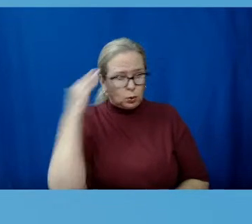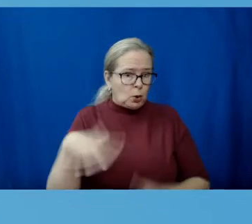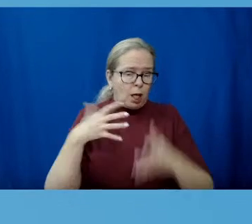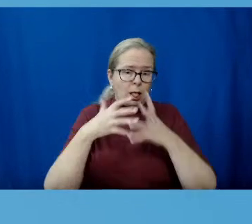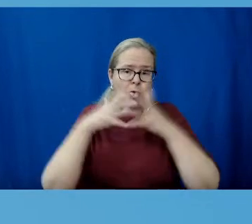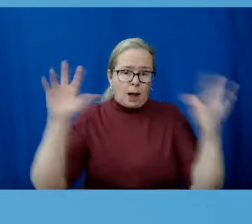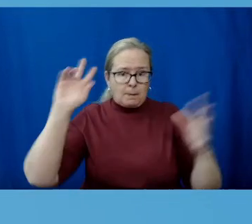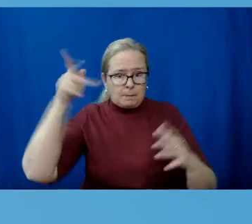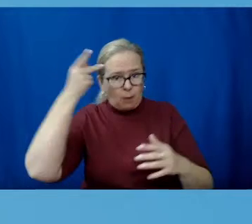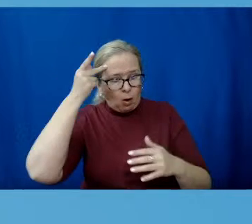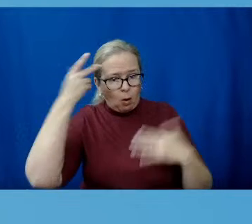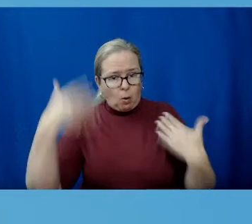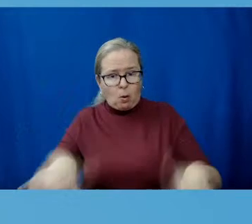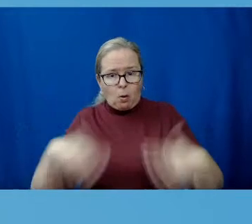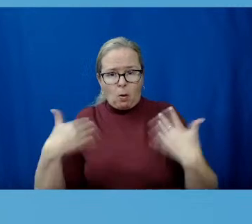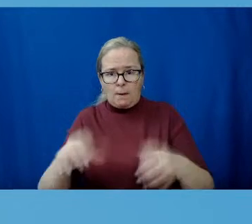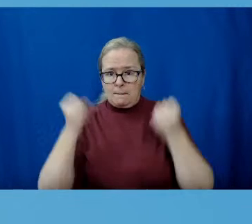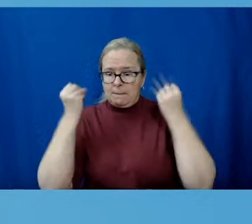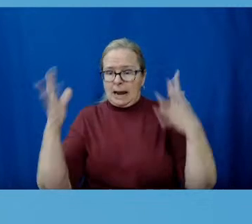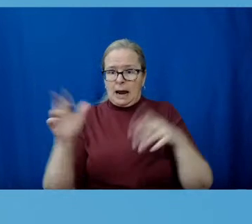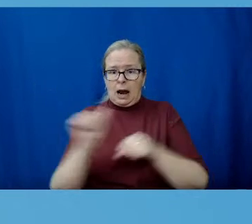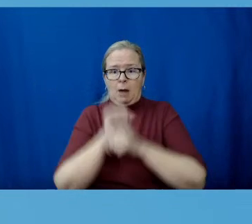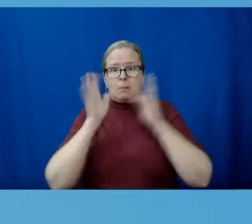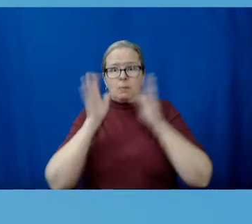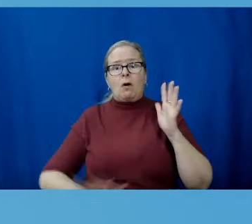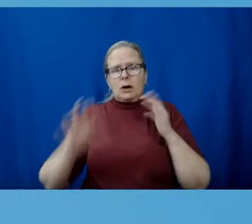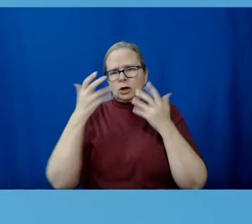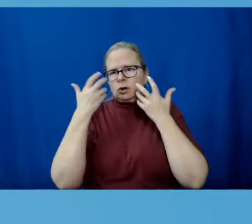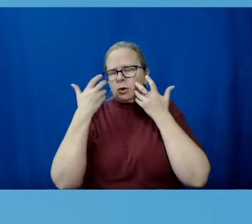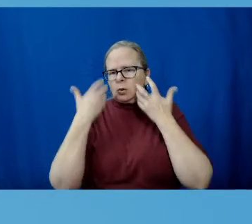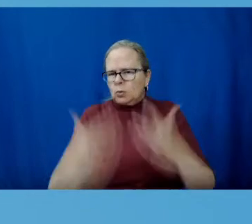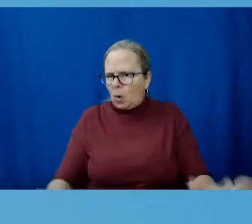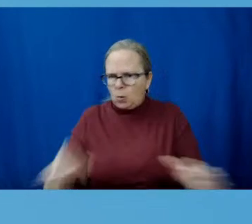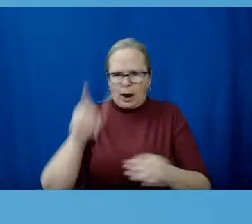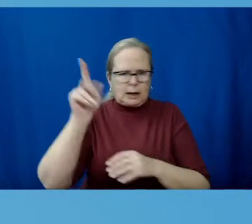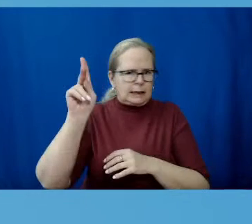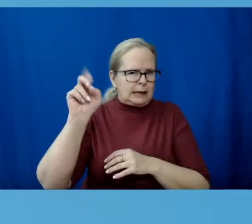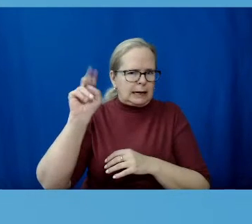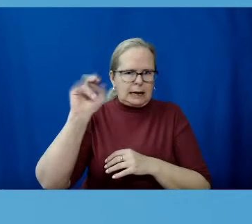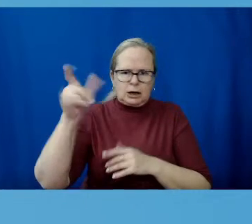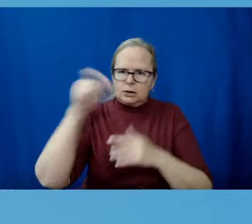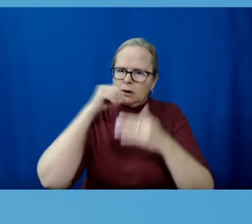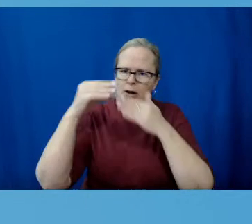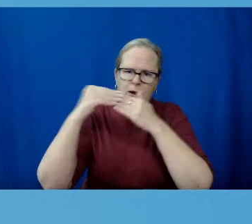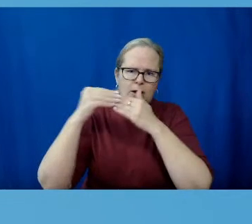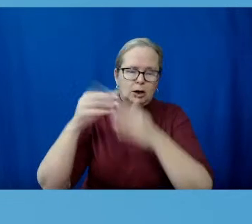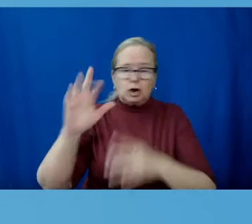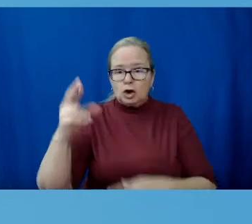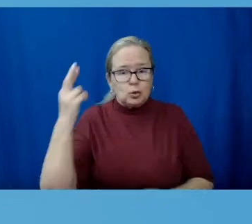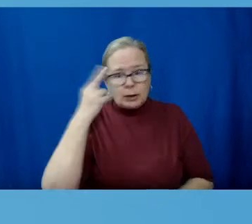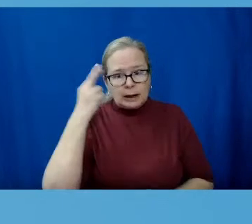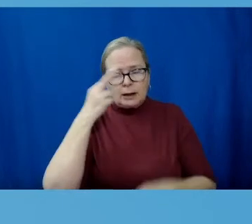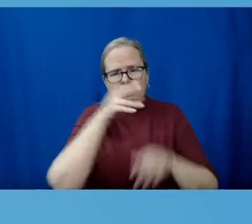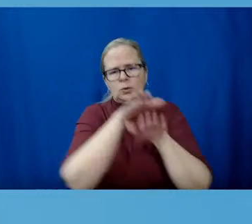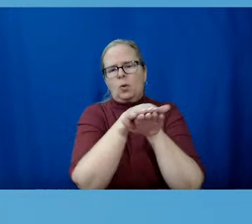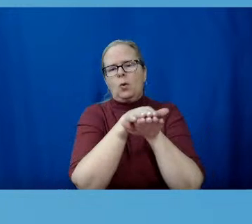he often is very slow to bring in restrictions and then quickly to raise them, to lift them. So I think there's a